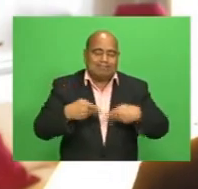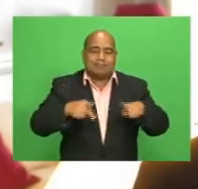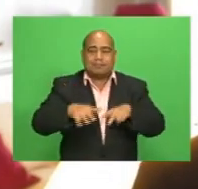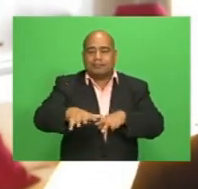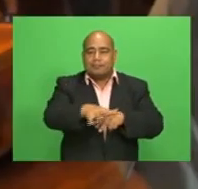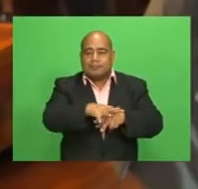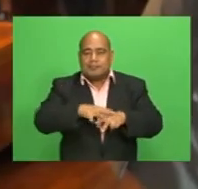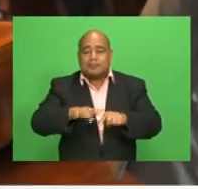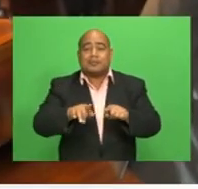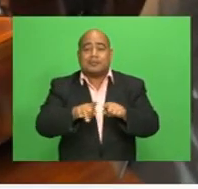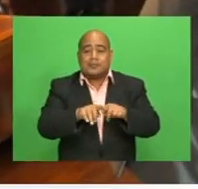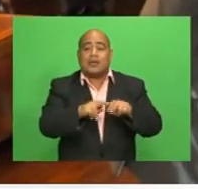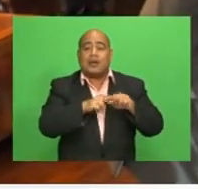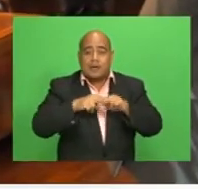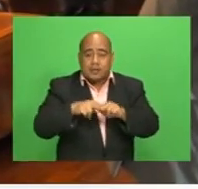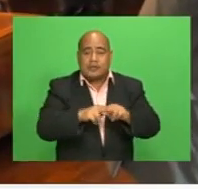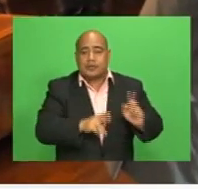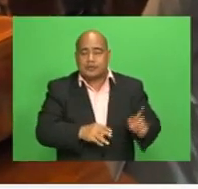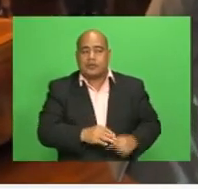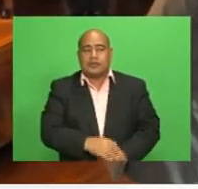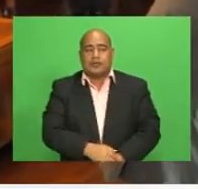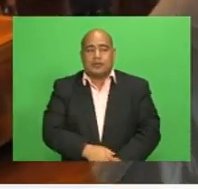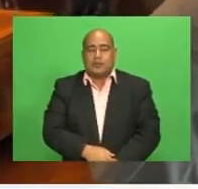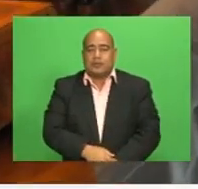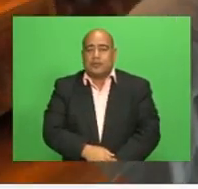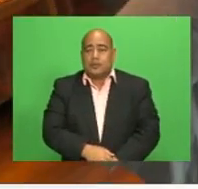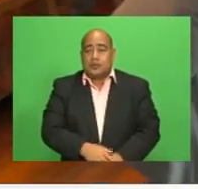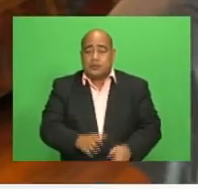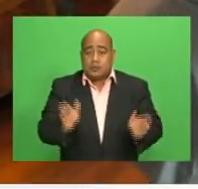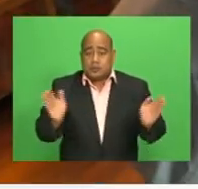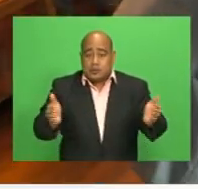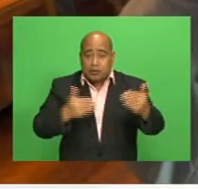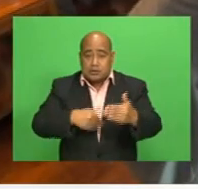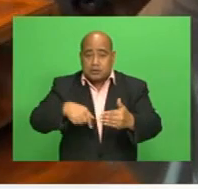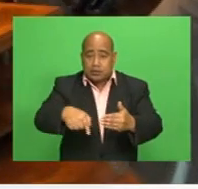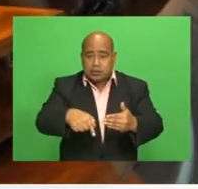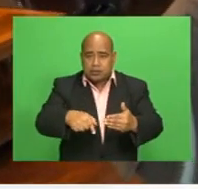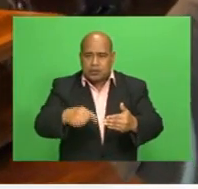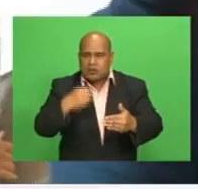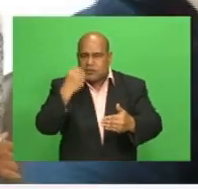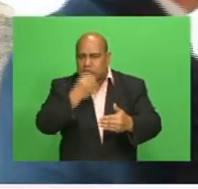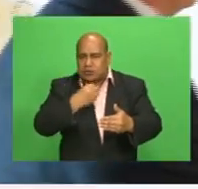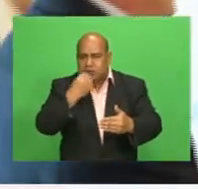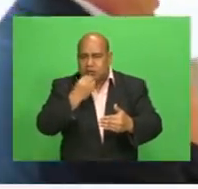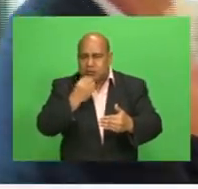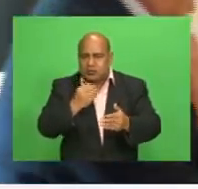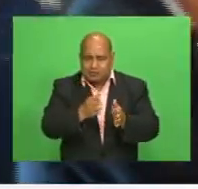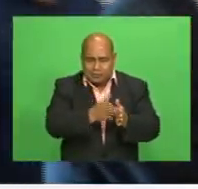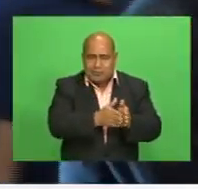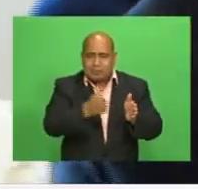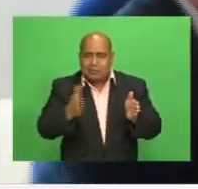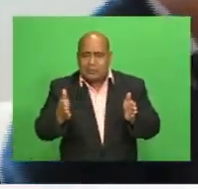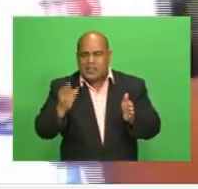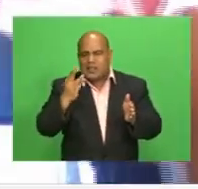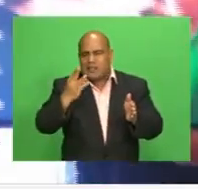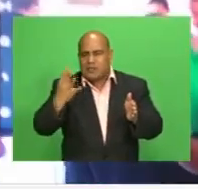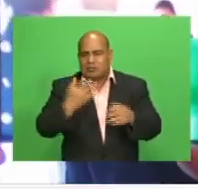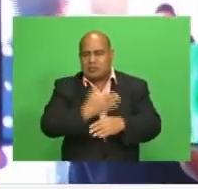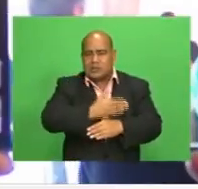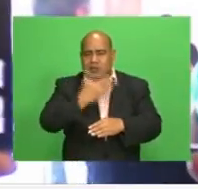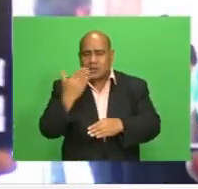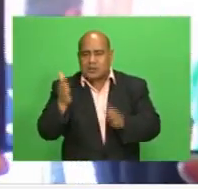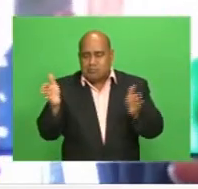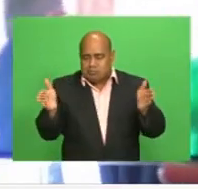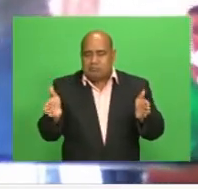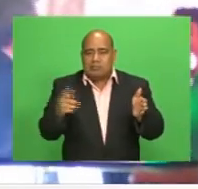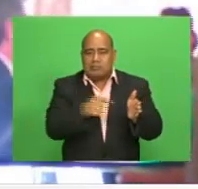Fiji is. The food hampers are comprised of military rations, which are expected to last between 3 to 4 days. For the 3 recipients,